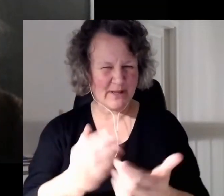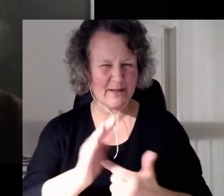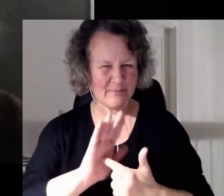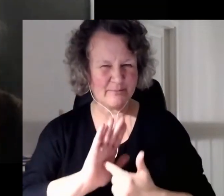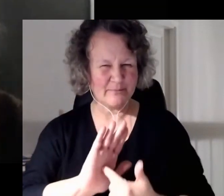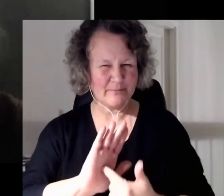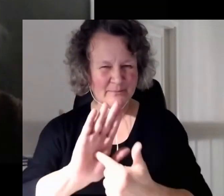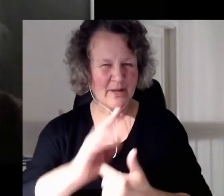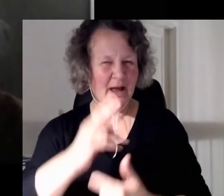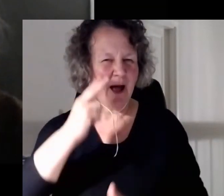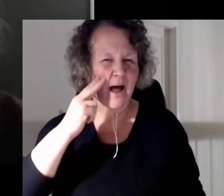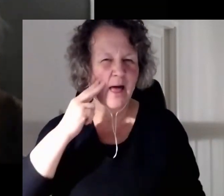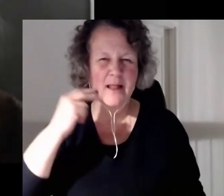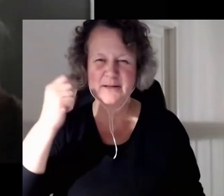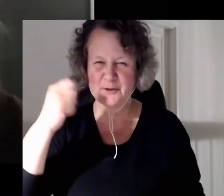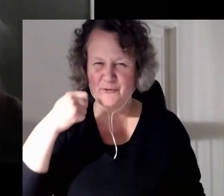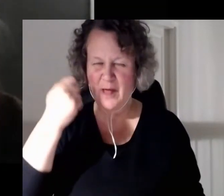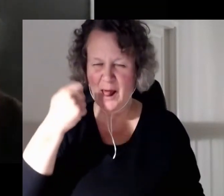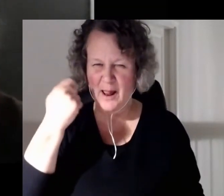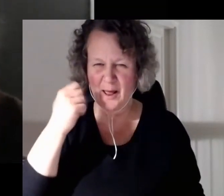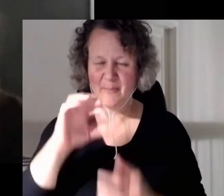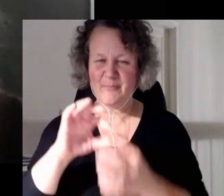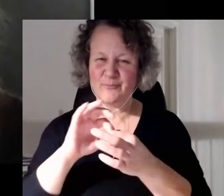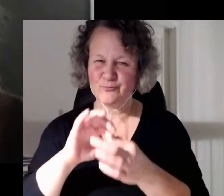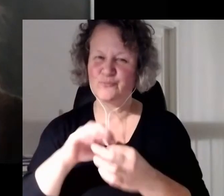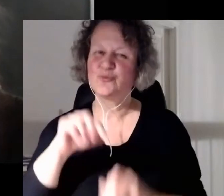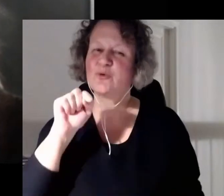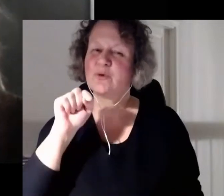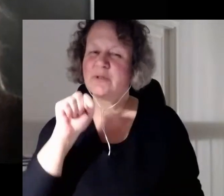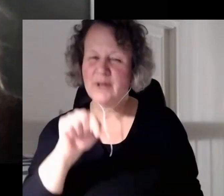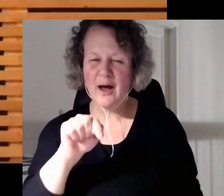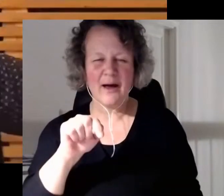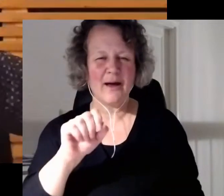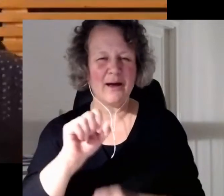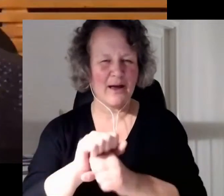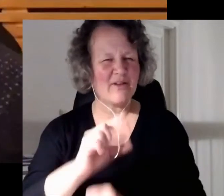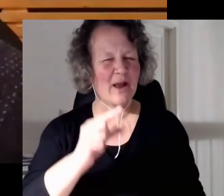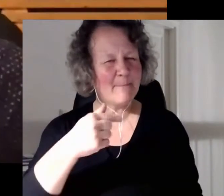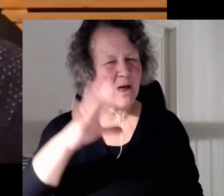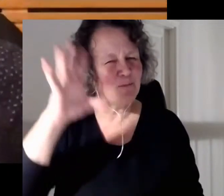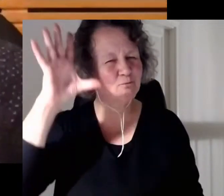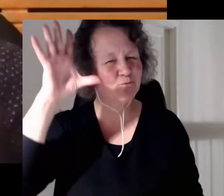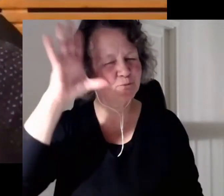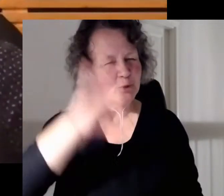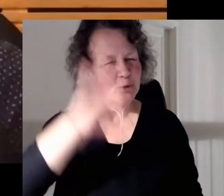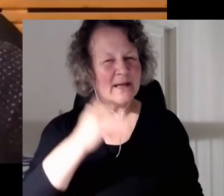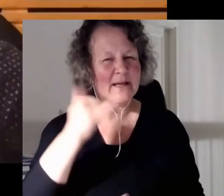example of a very old movie to make it quite clear.